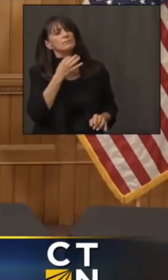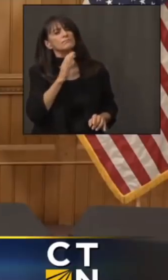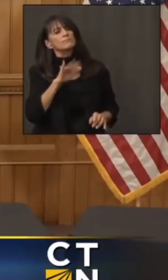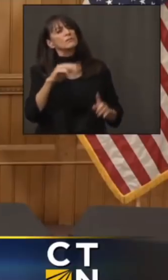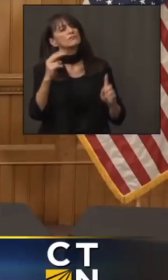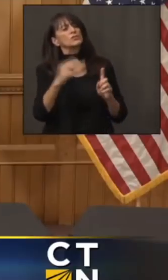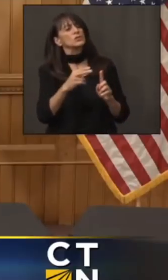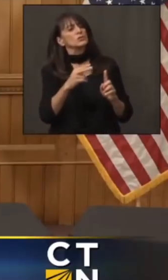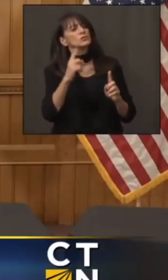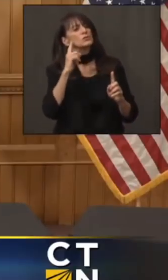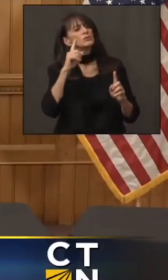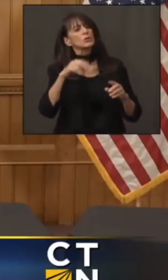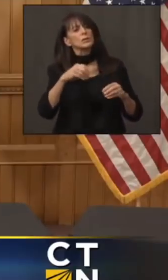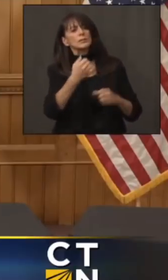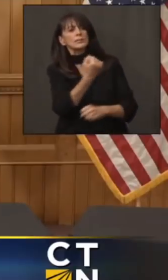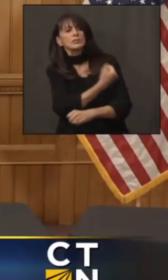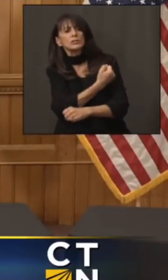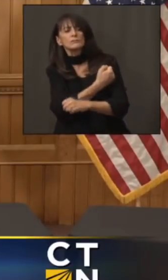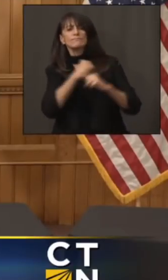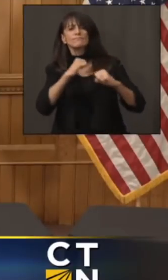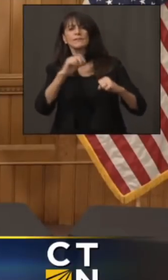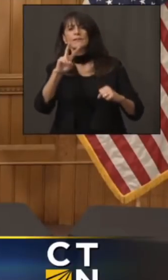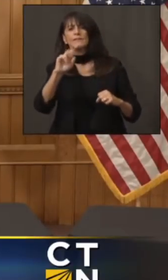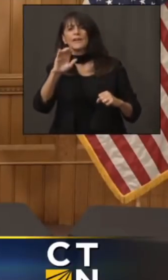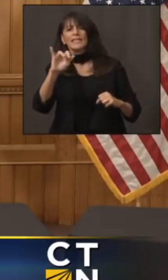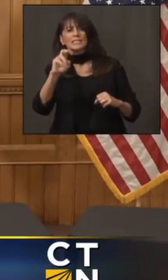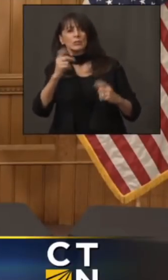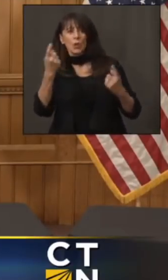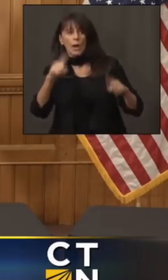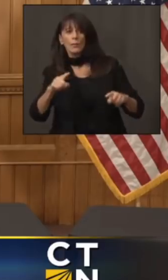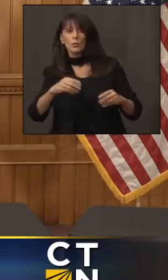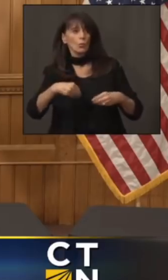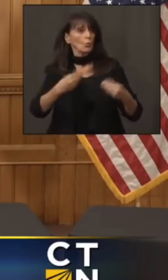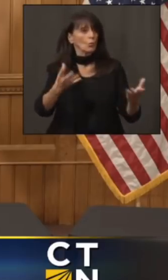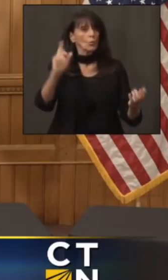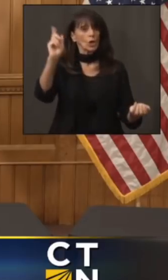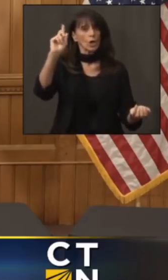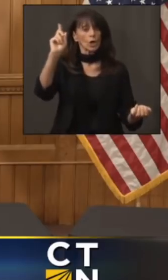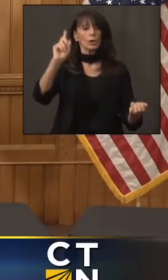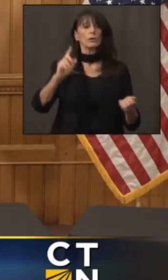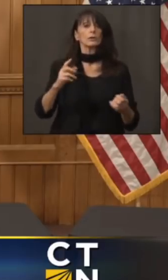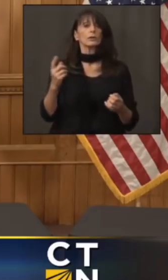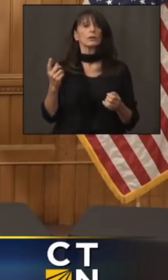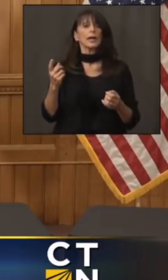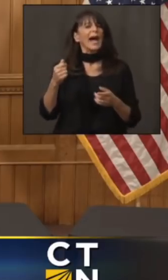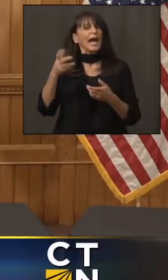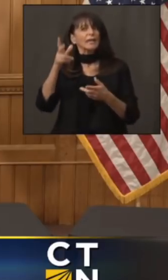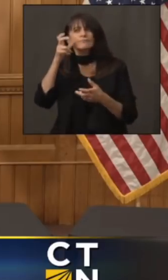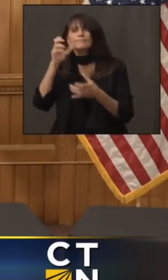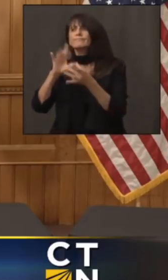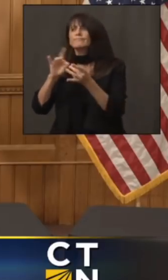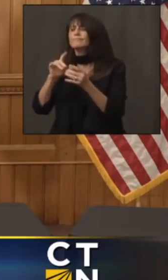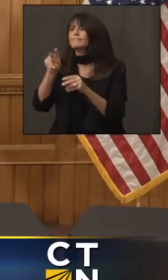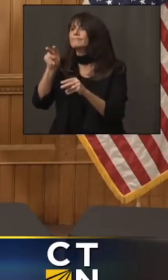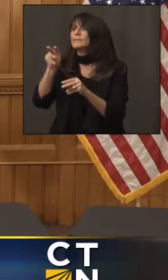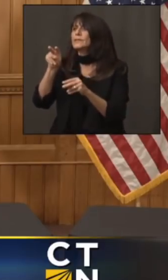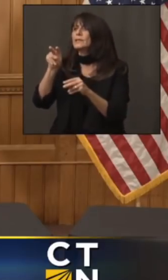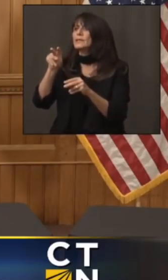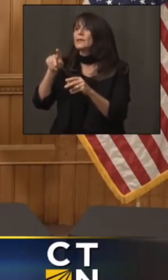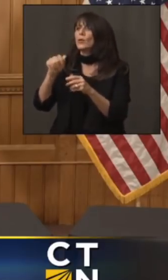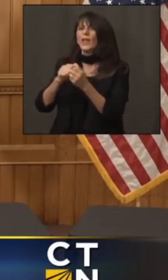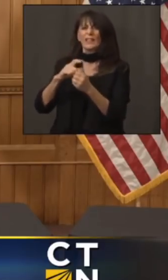of distribution of a vaccine if and when we get one? There was talk on a public forum today